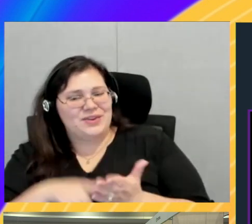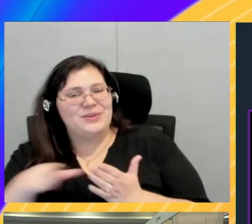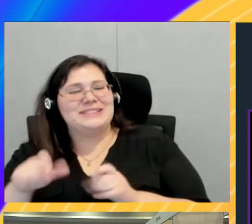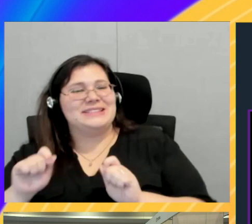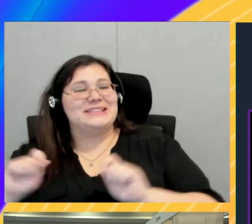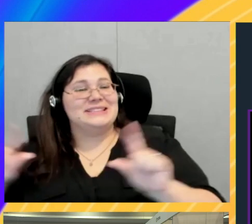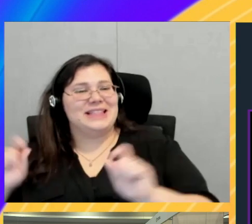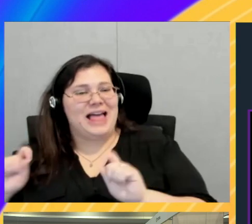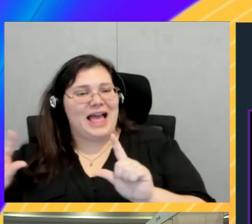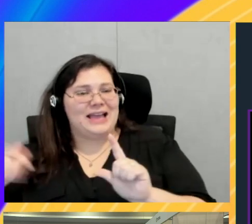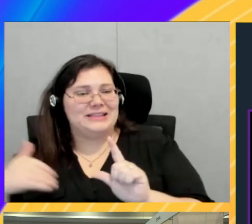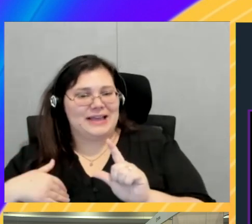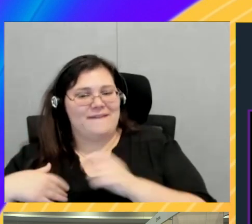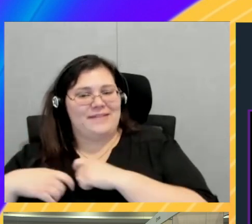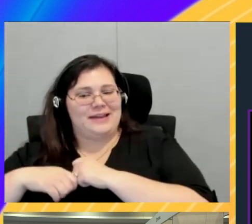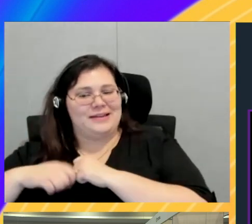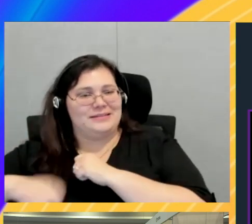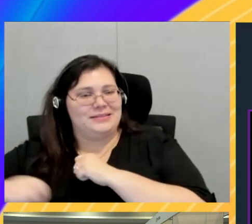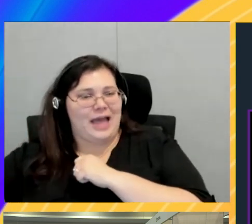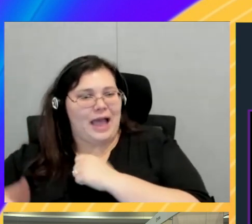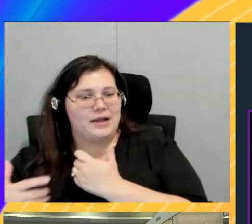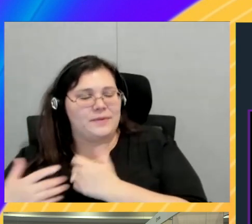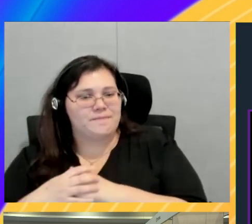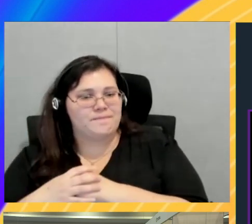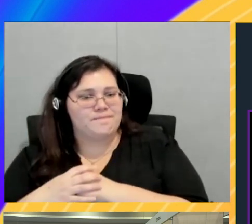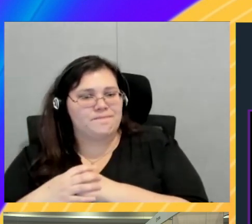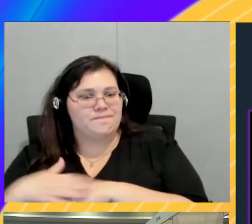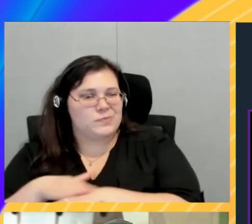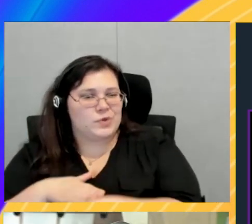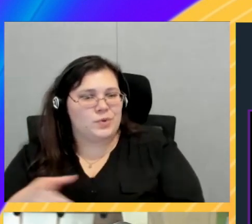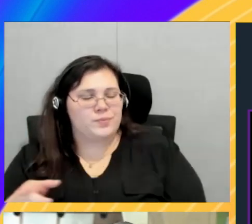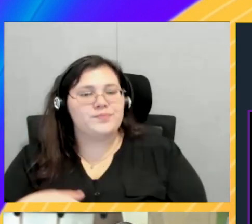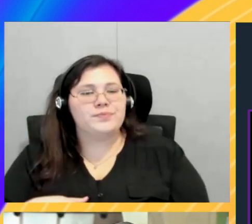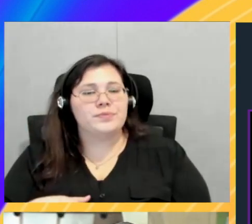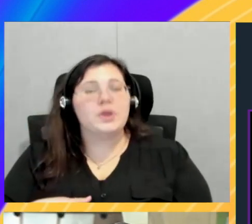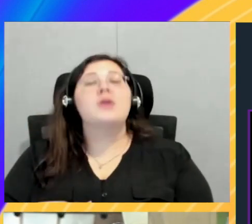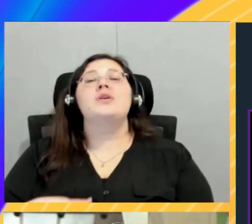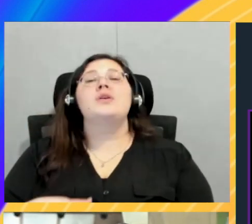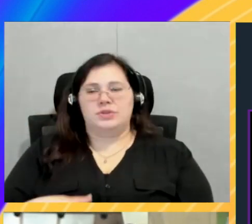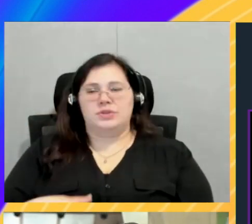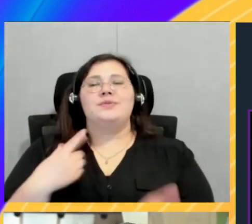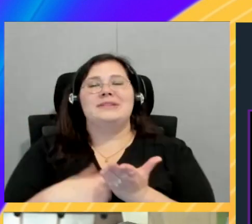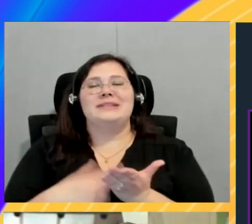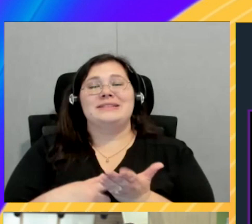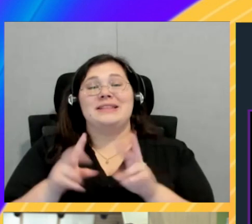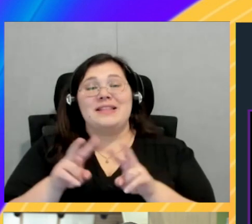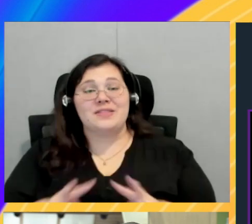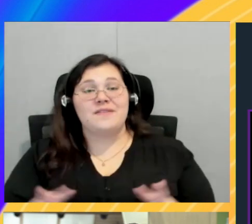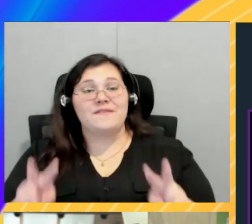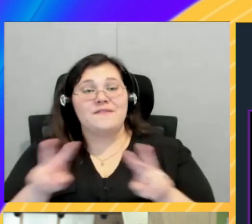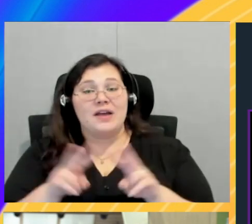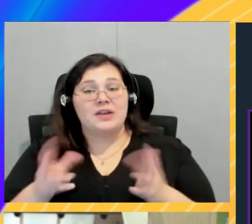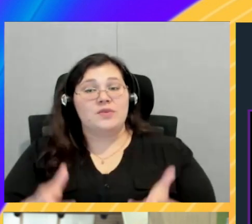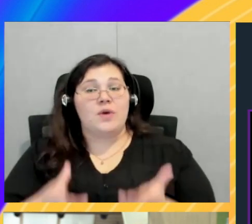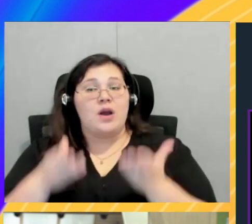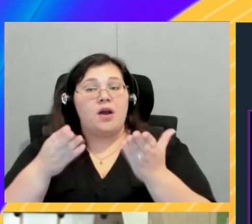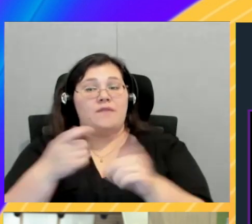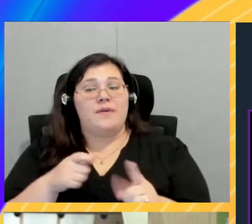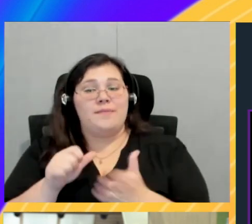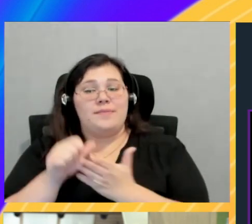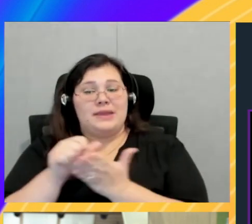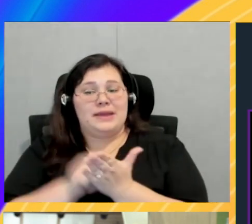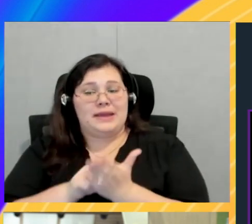dead space here. So let's talk about that, what the value is offered by the account team to the customer, because that's probably going to be of most interest to